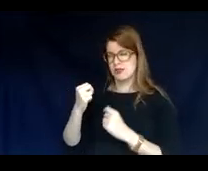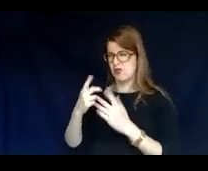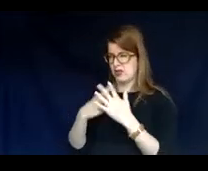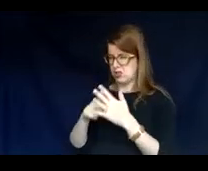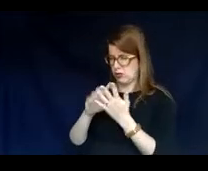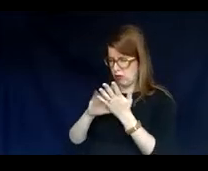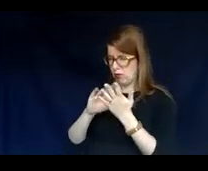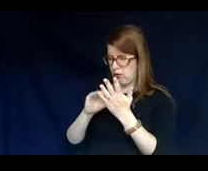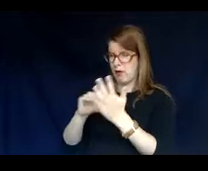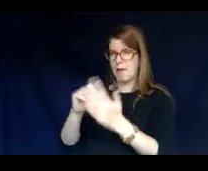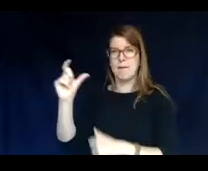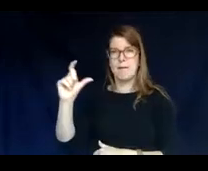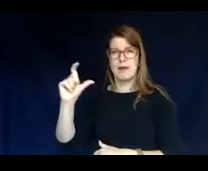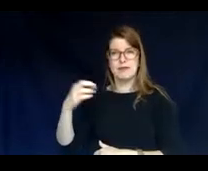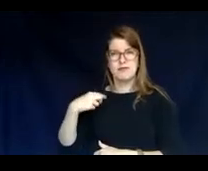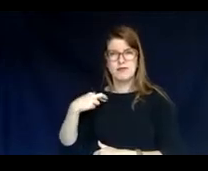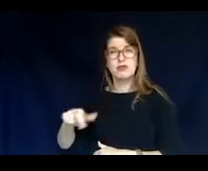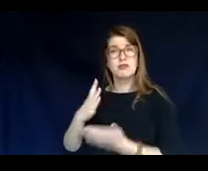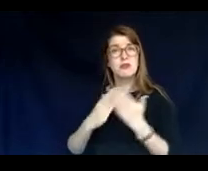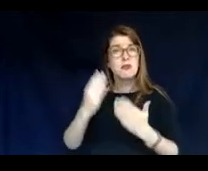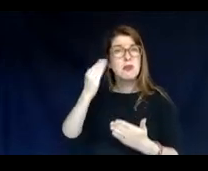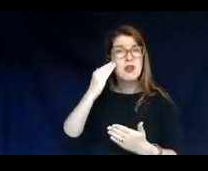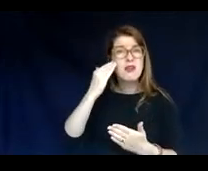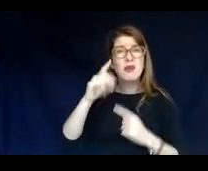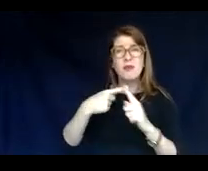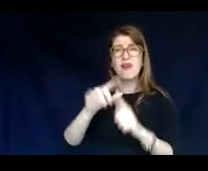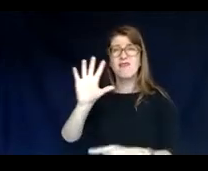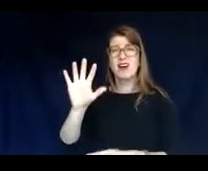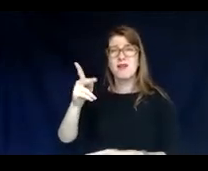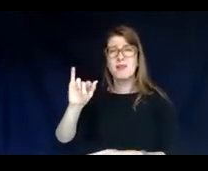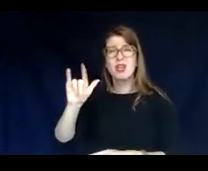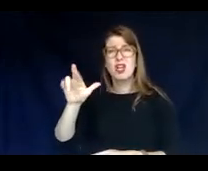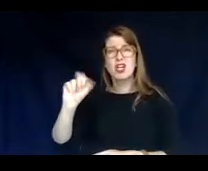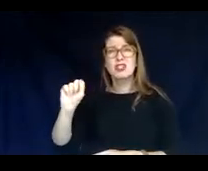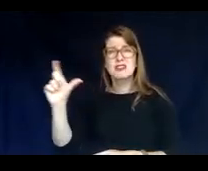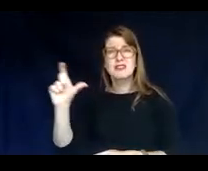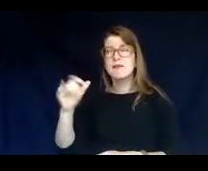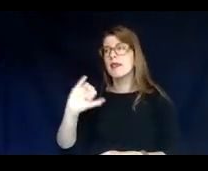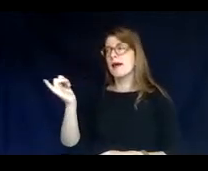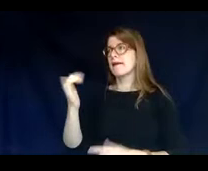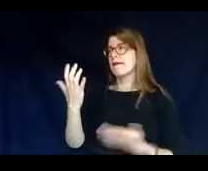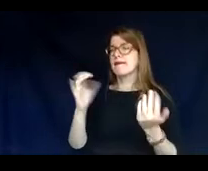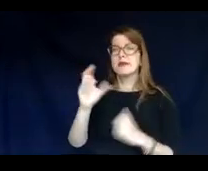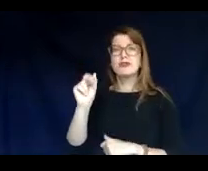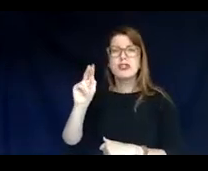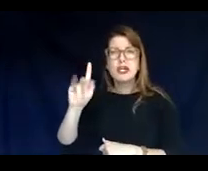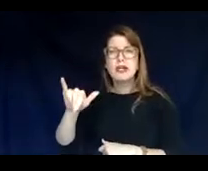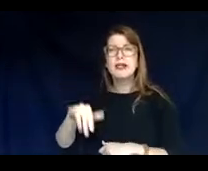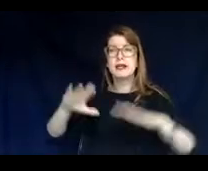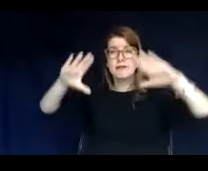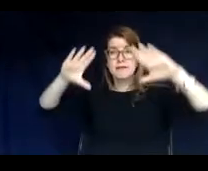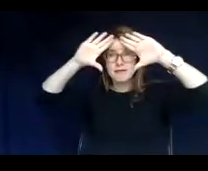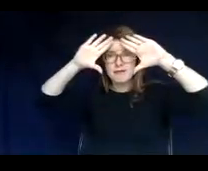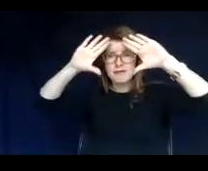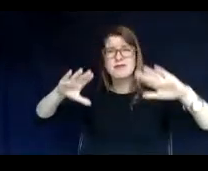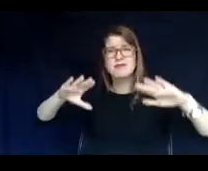as Muslims. And some of you may have heard the five pillars of Islam, which are things like charity, praying five times a day, claiming that